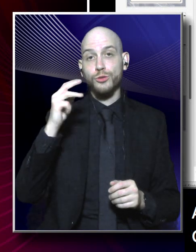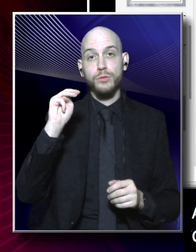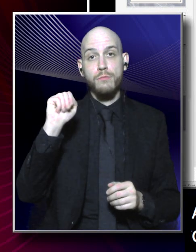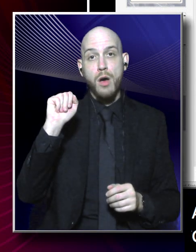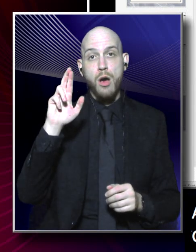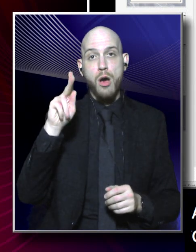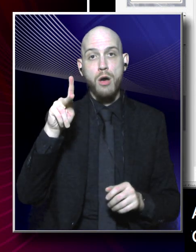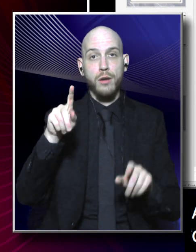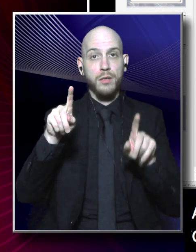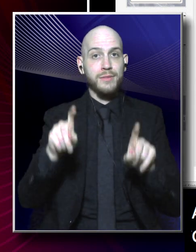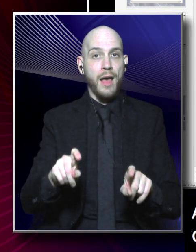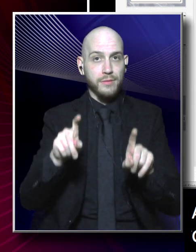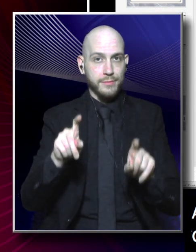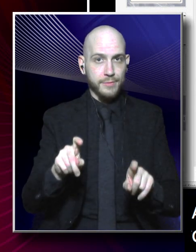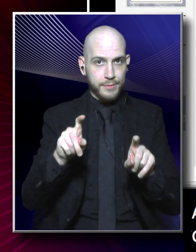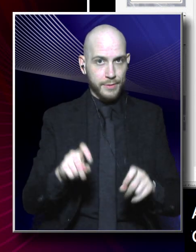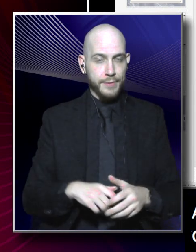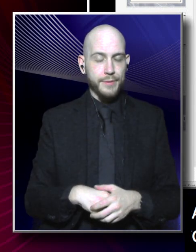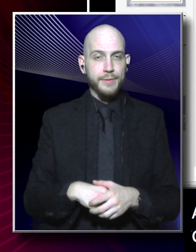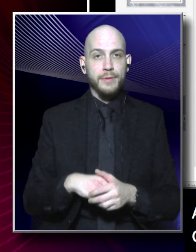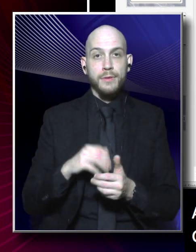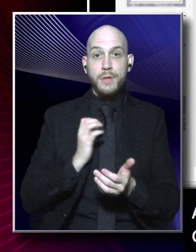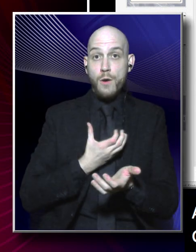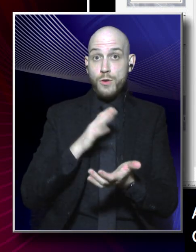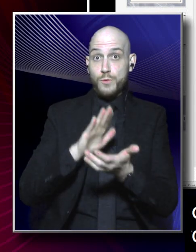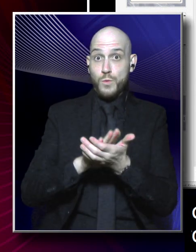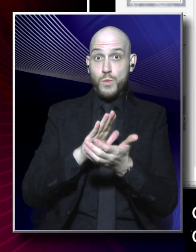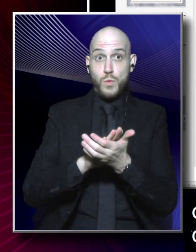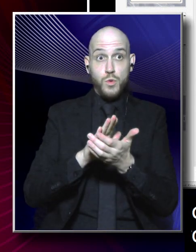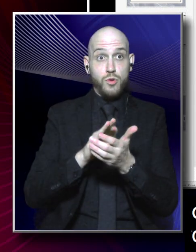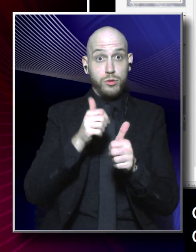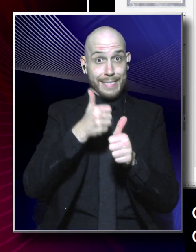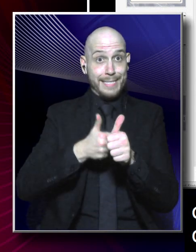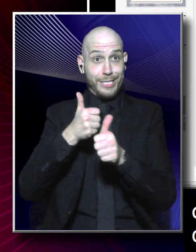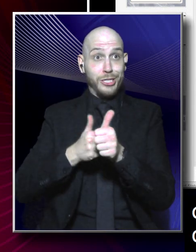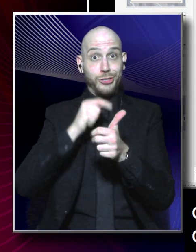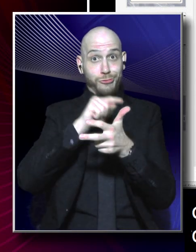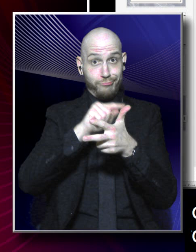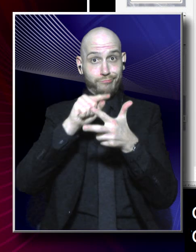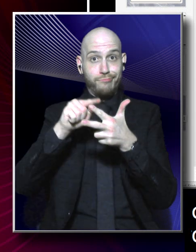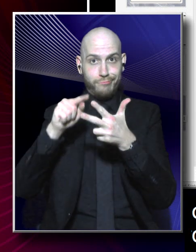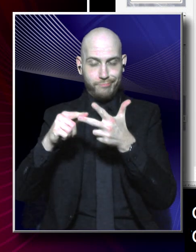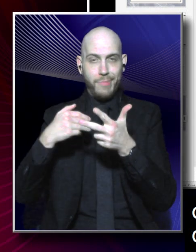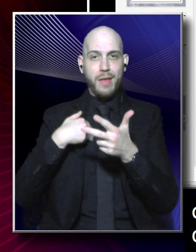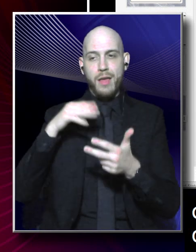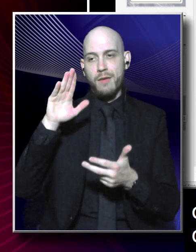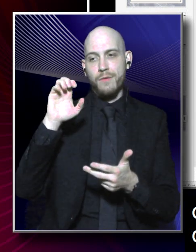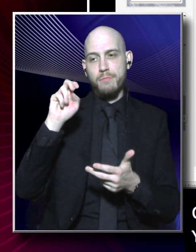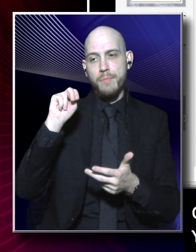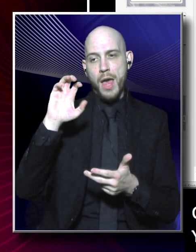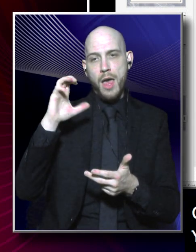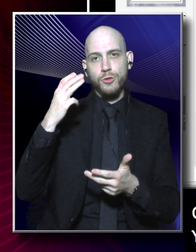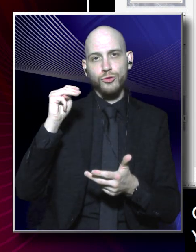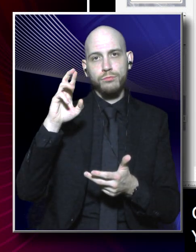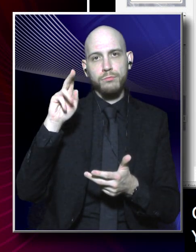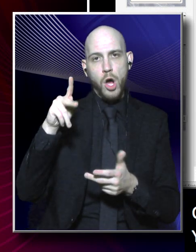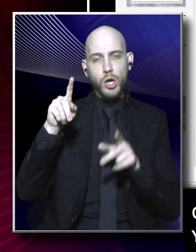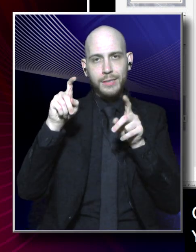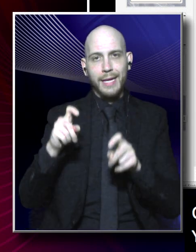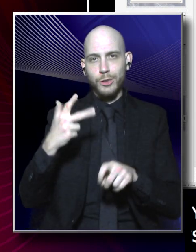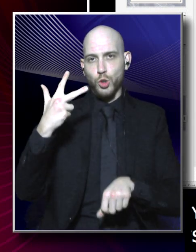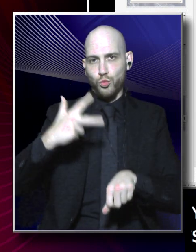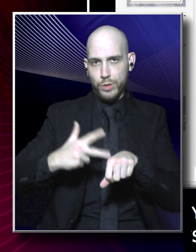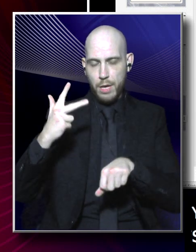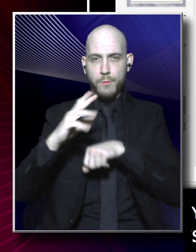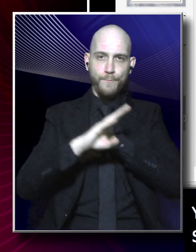At each of our schools, we do benchmark testing 3 times a year. We do it in the fall, the winter, and the spring. That's something we're doing consistent